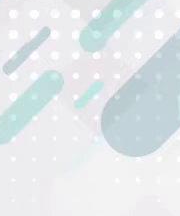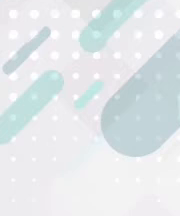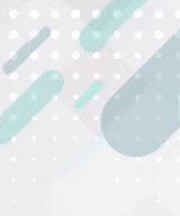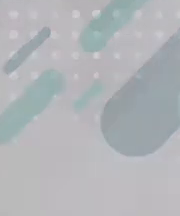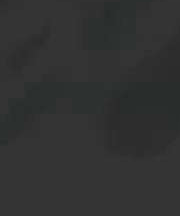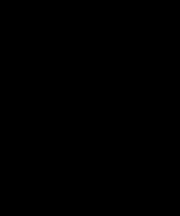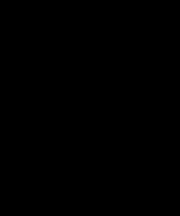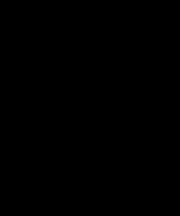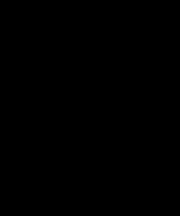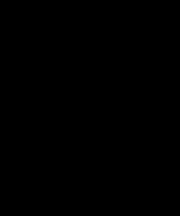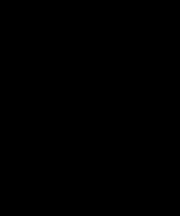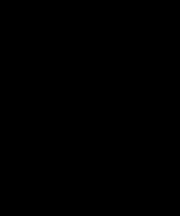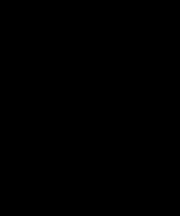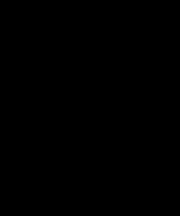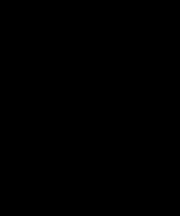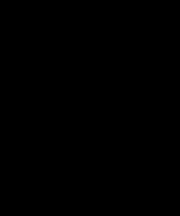Is that okay?